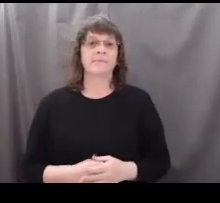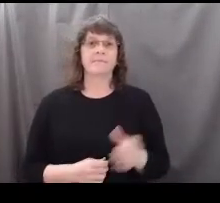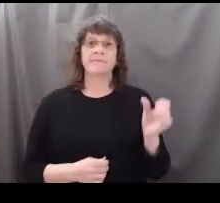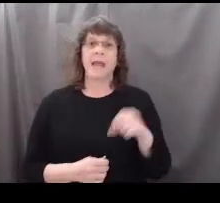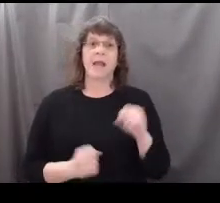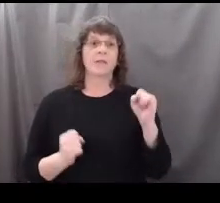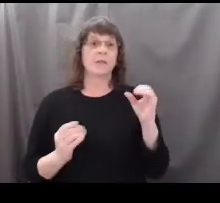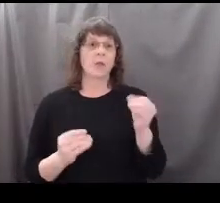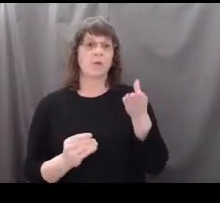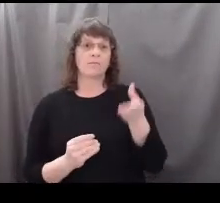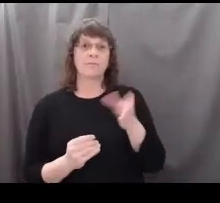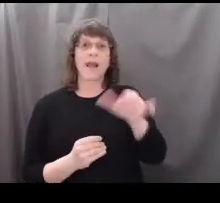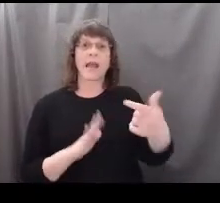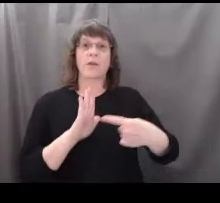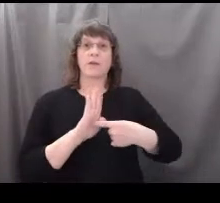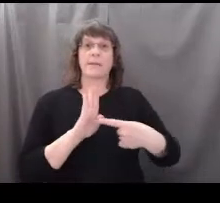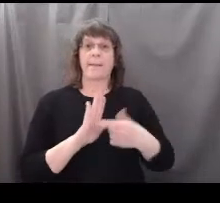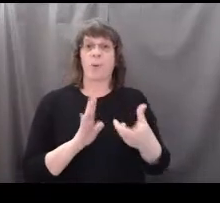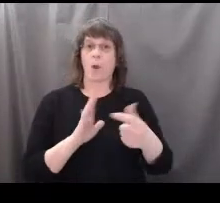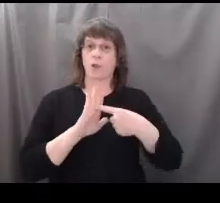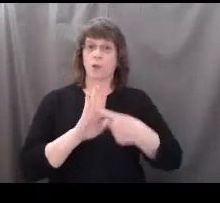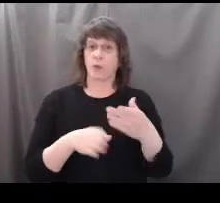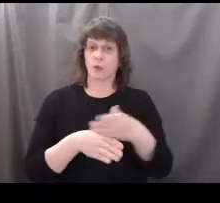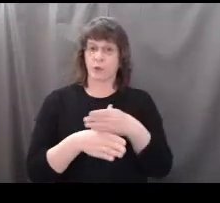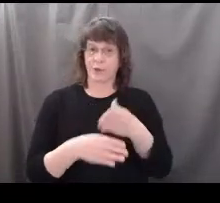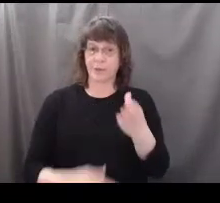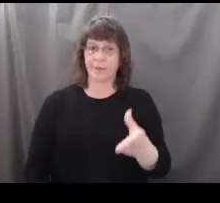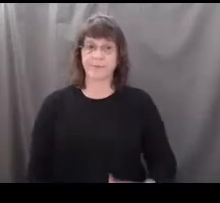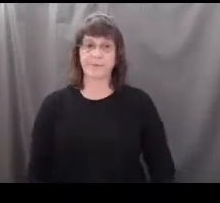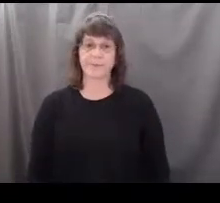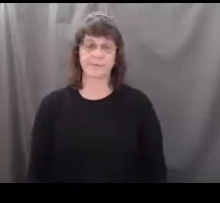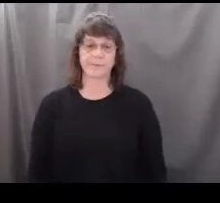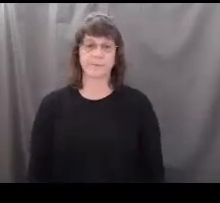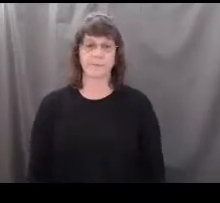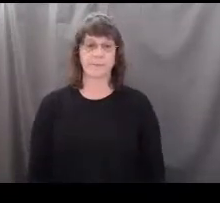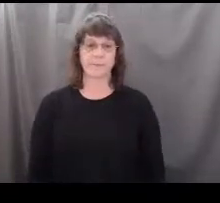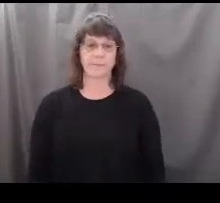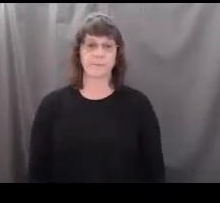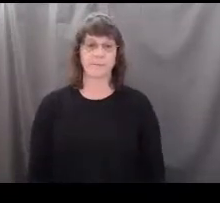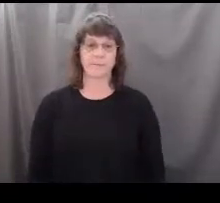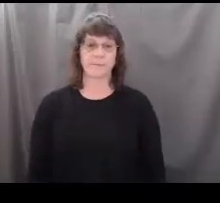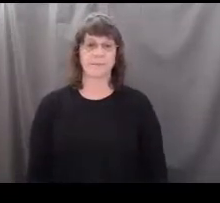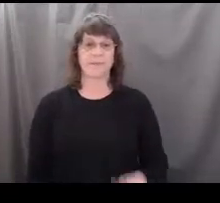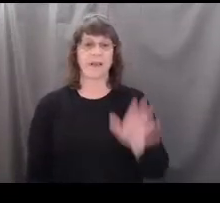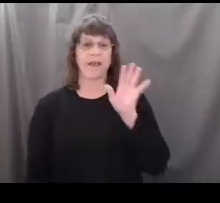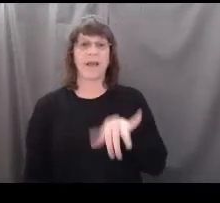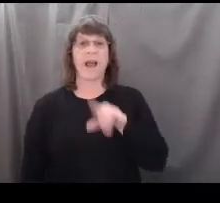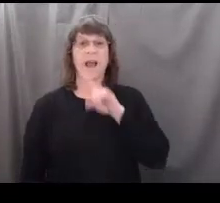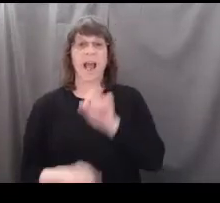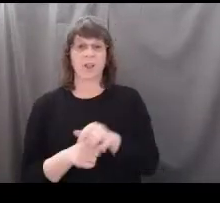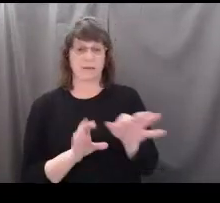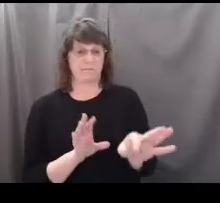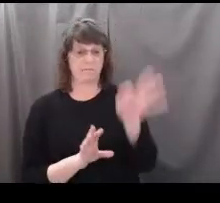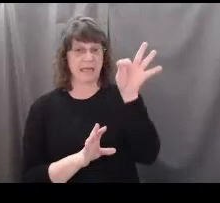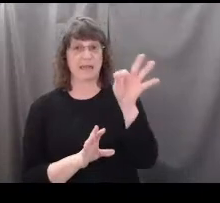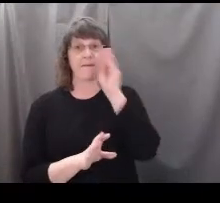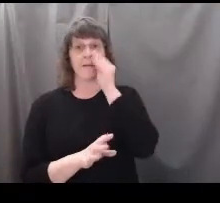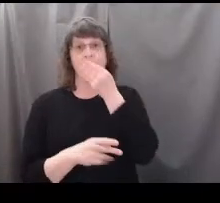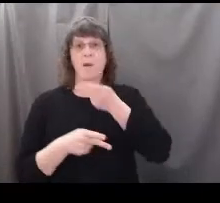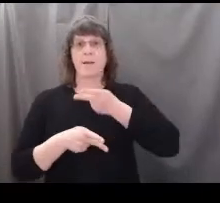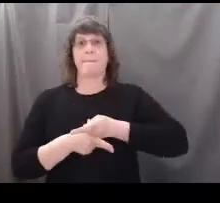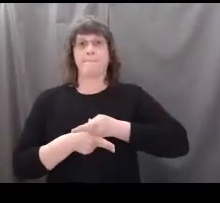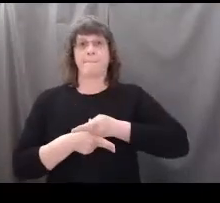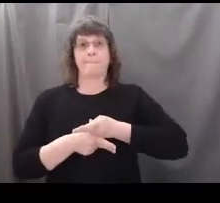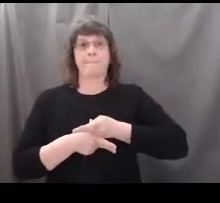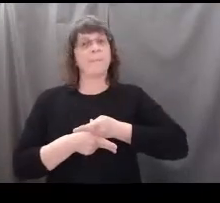Yeah, so here's another example I wanted to share. This, they actually kept the flower that they picked, and so they had the example